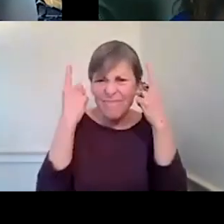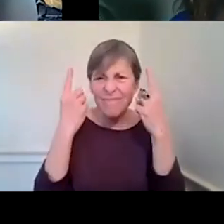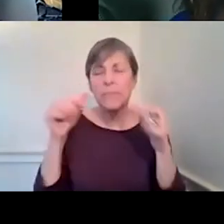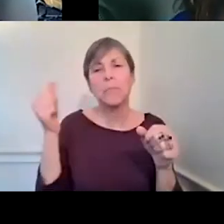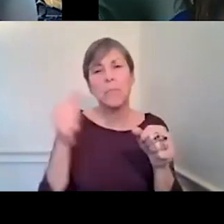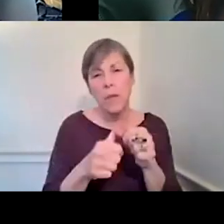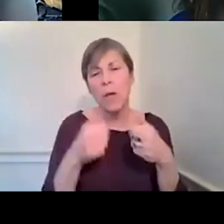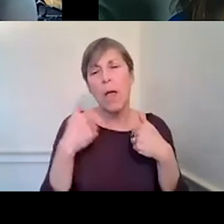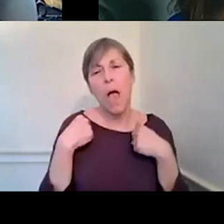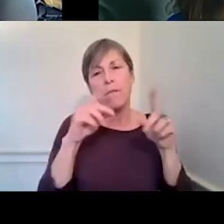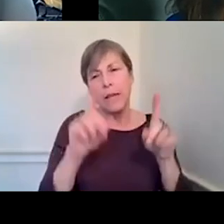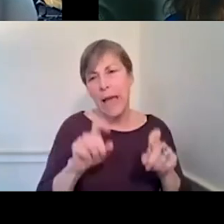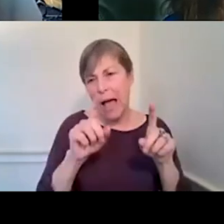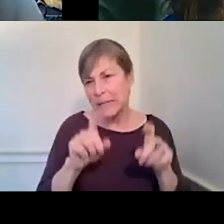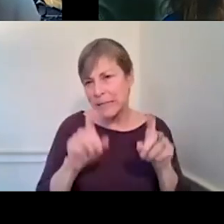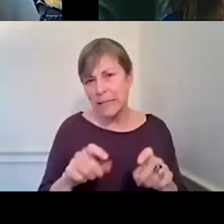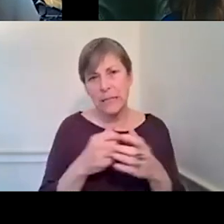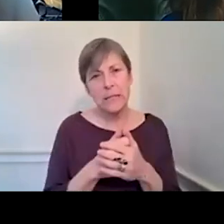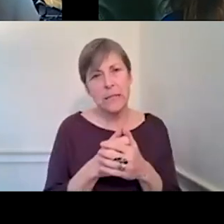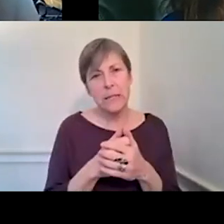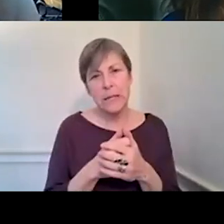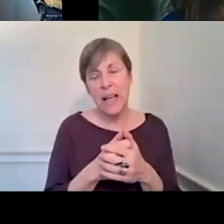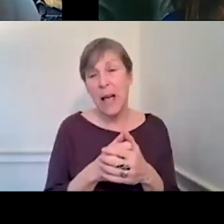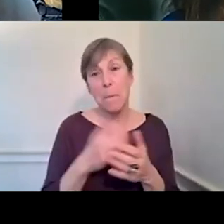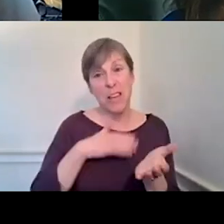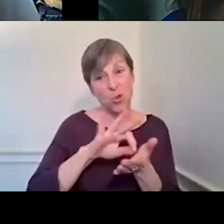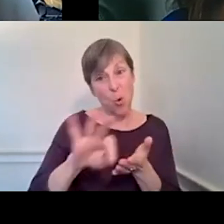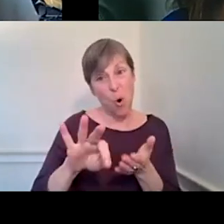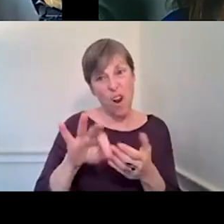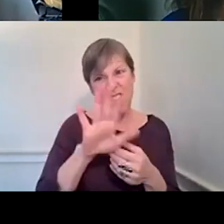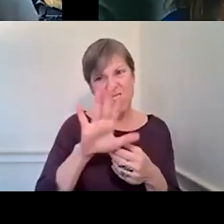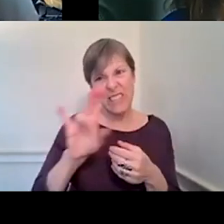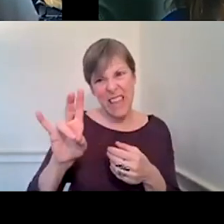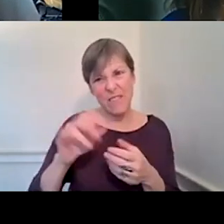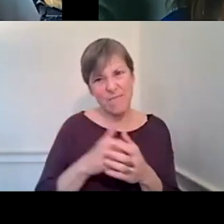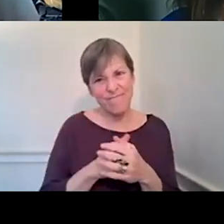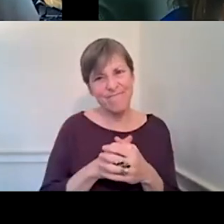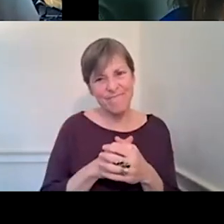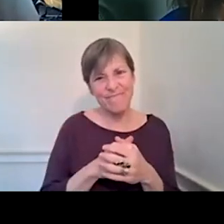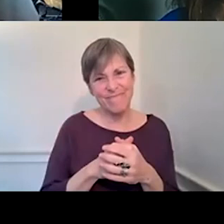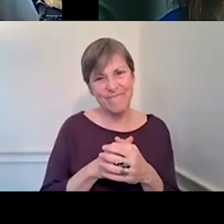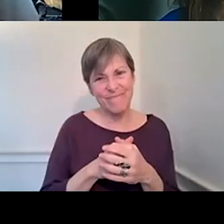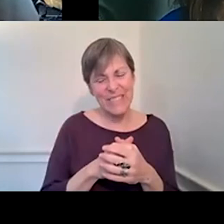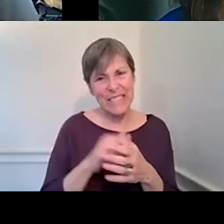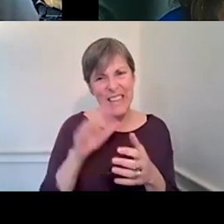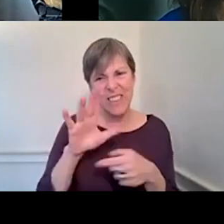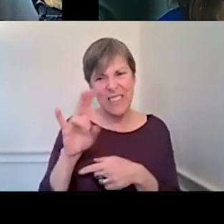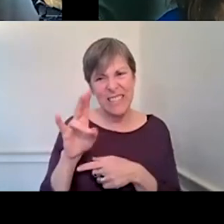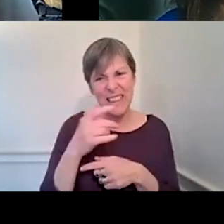test that I ended up in a 57 points. I began to ask myself,